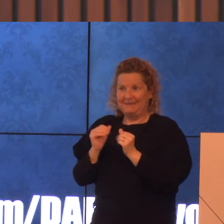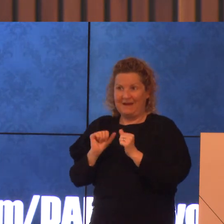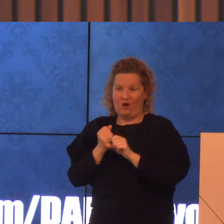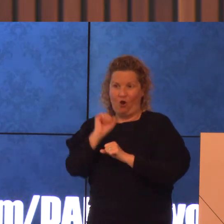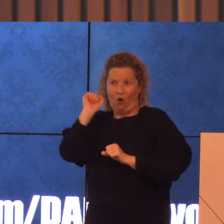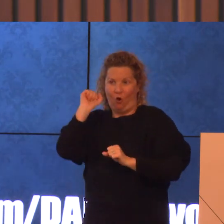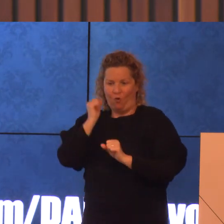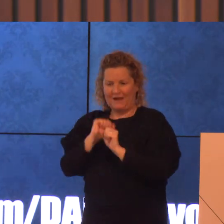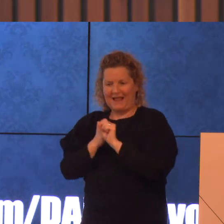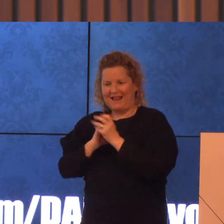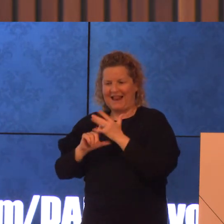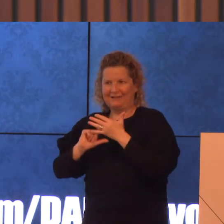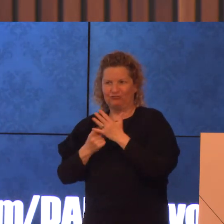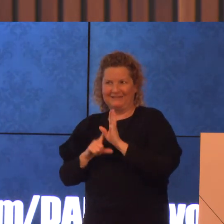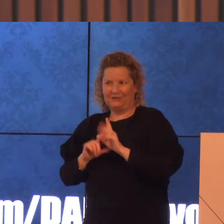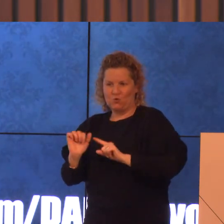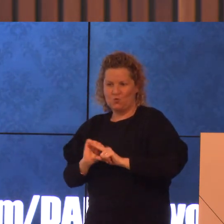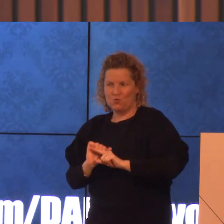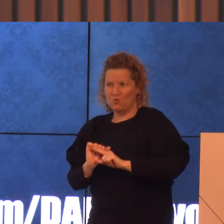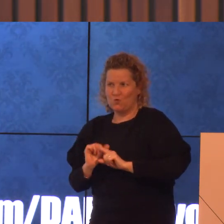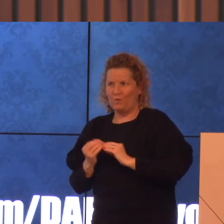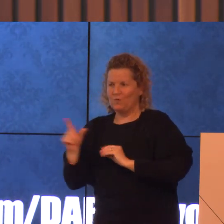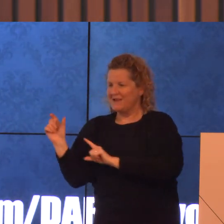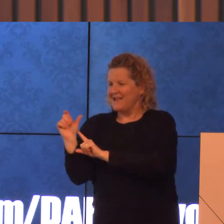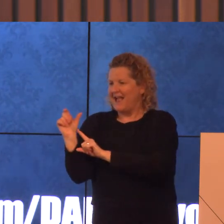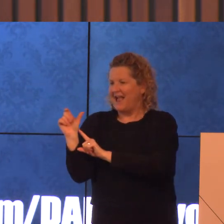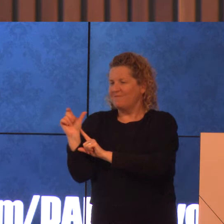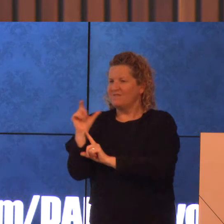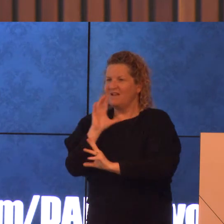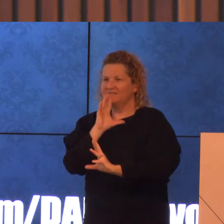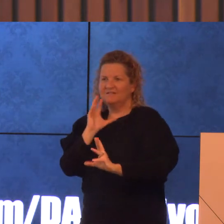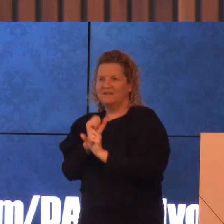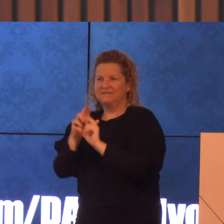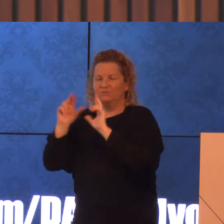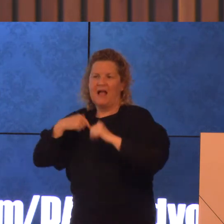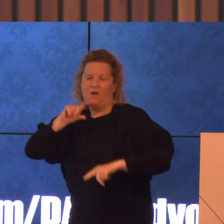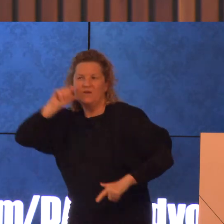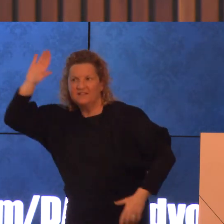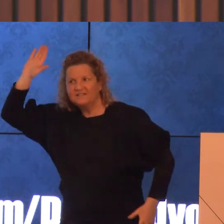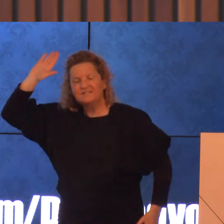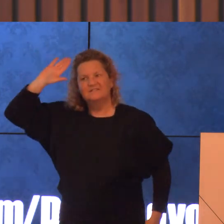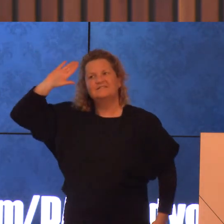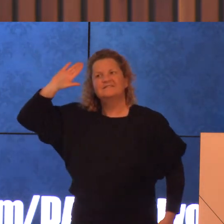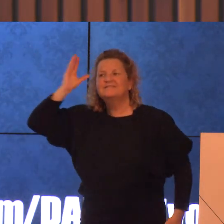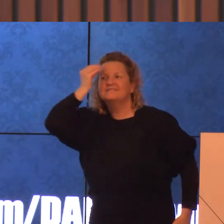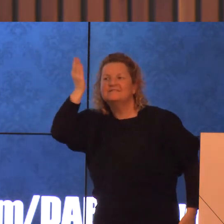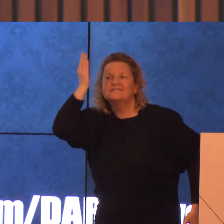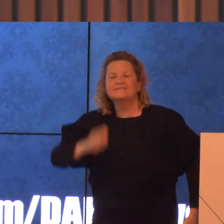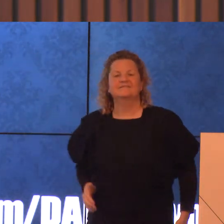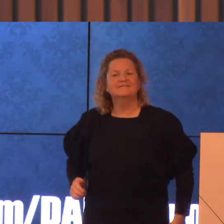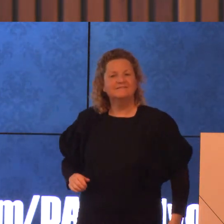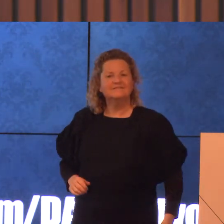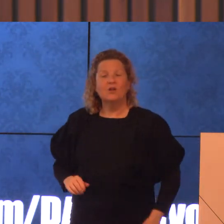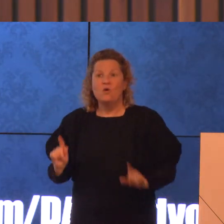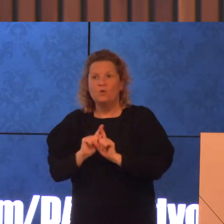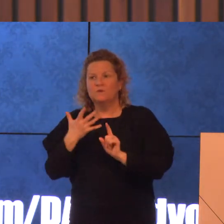to dance at Parliament House as a fellow Canberran, I'm happy to do that at any drop of the hat, let me tell you. But can